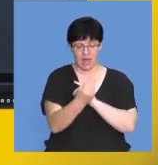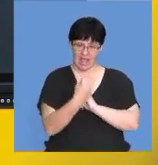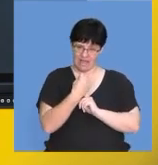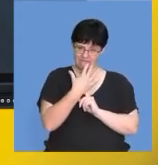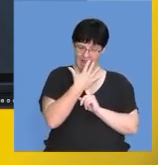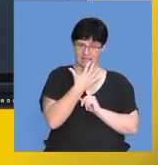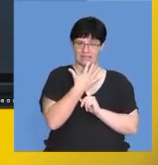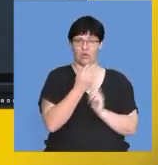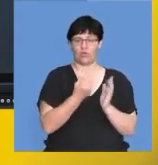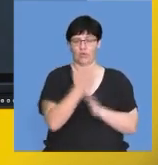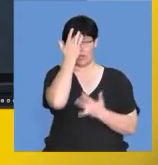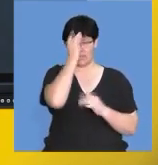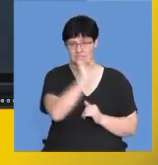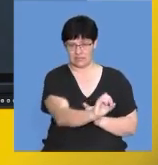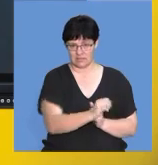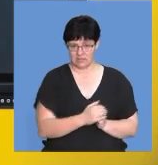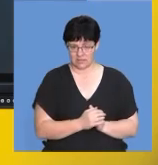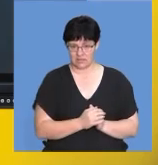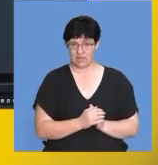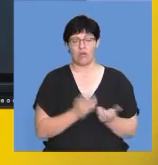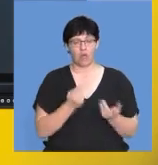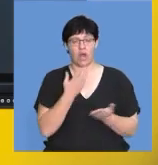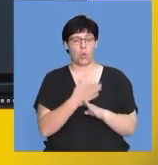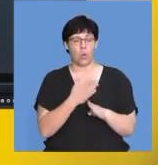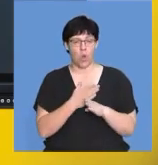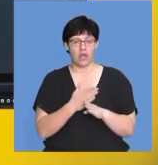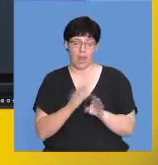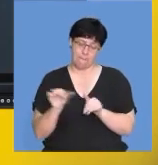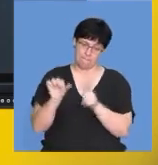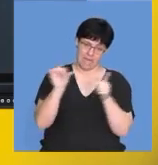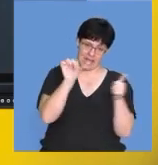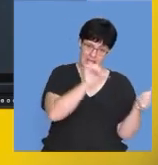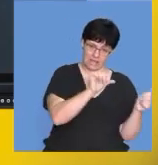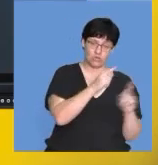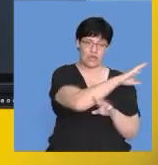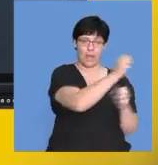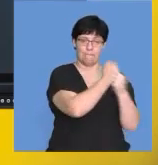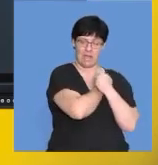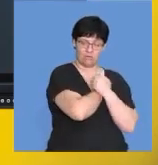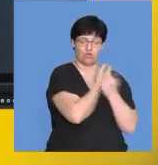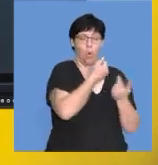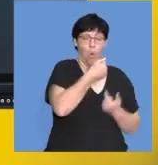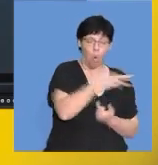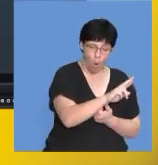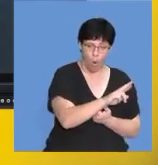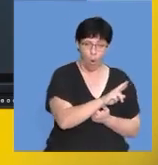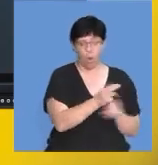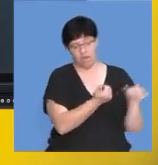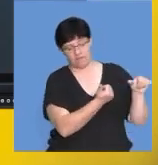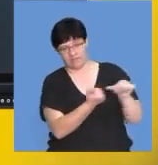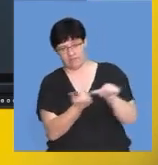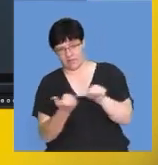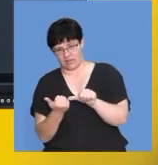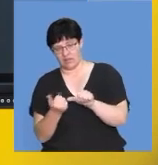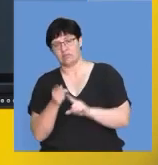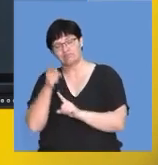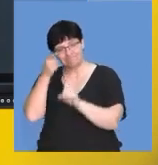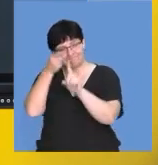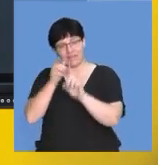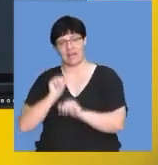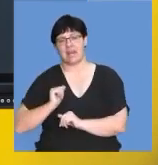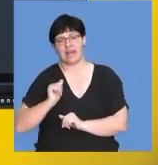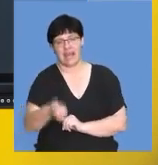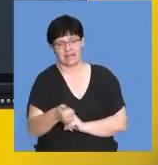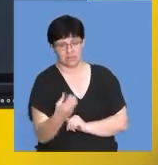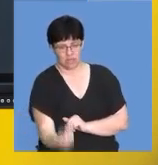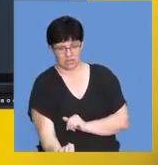by the condition, because you can work either backwards to their parents, or you can work towards the next